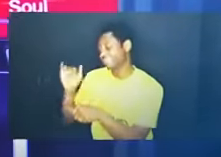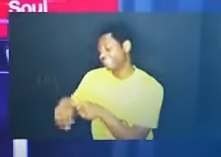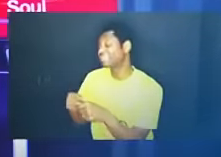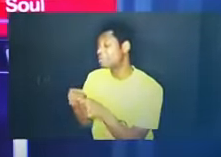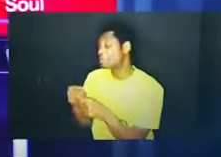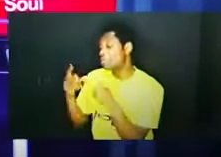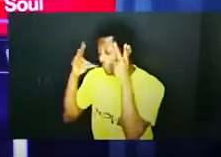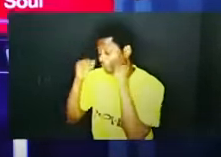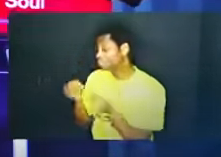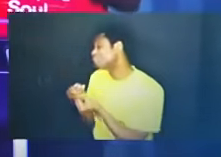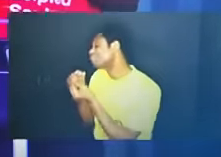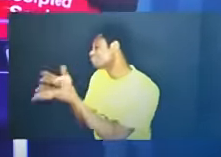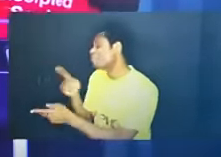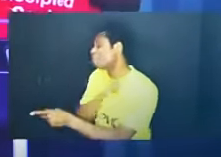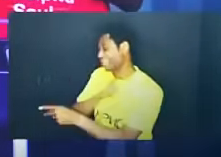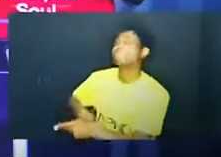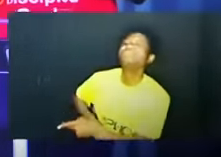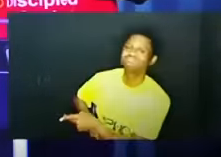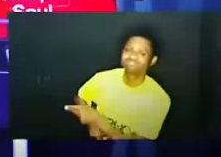Now